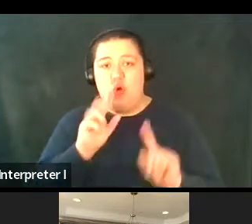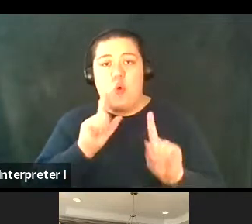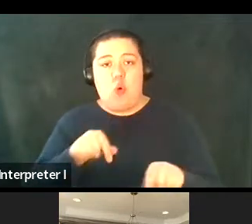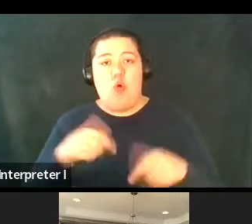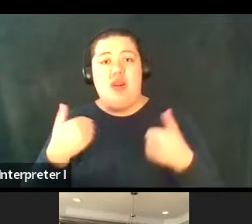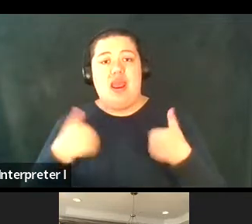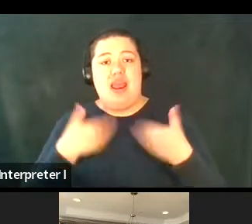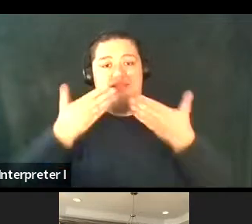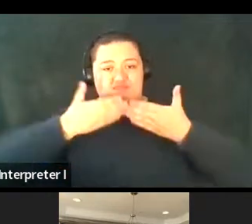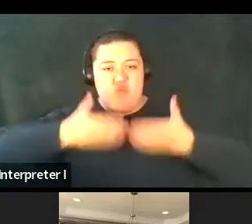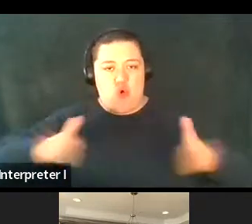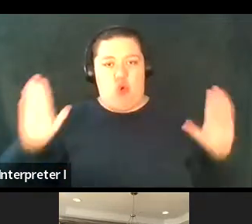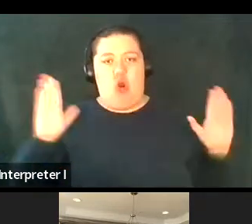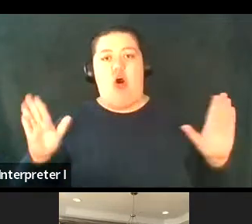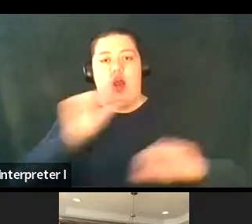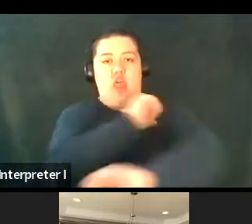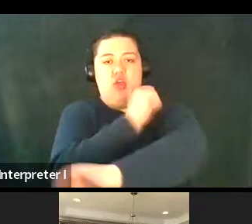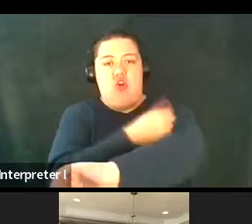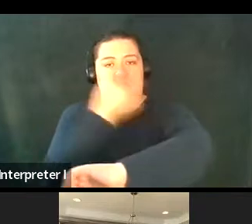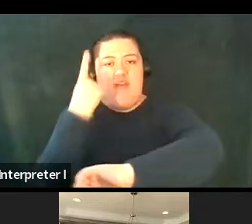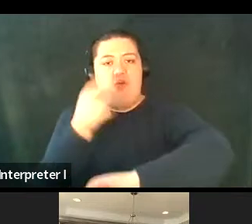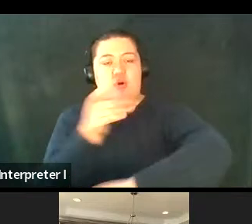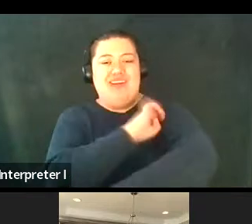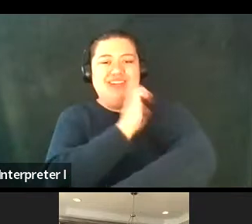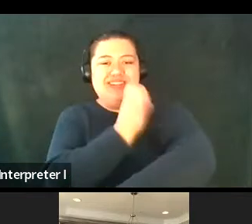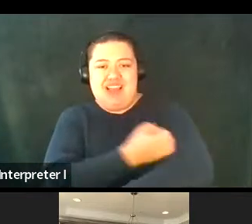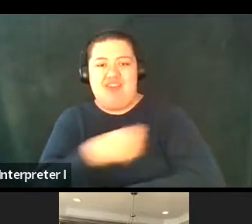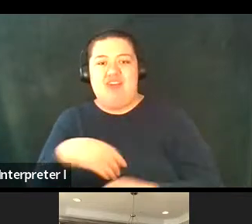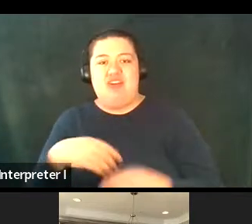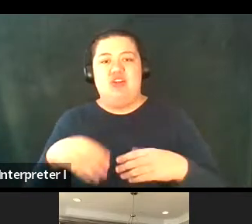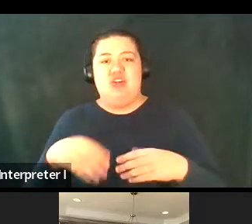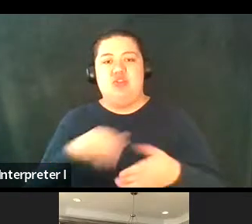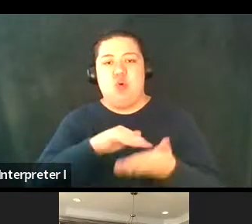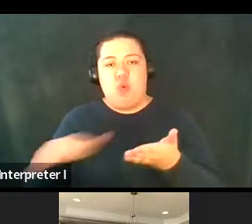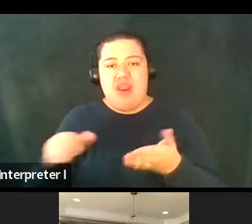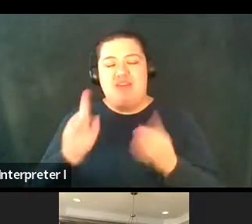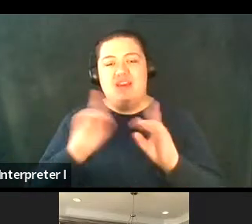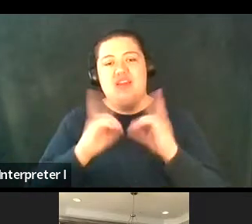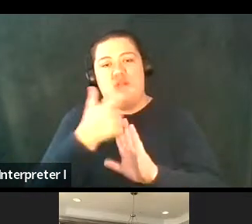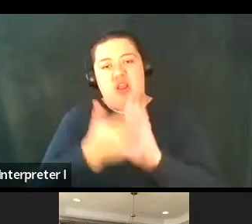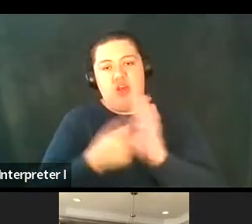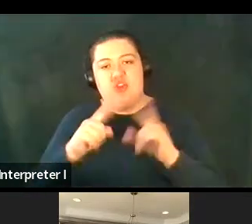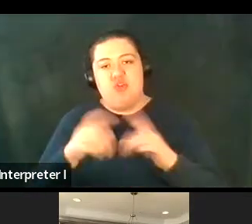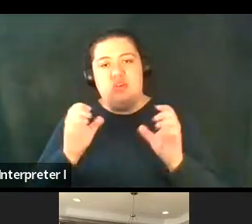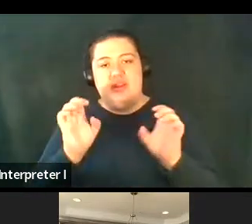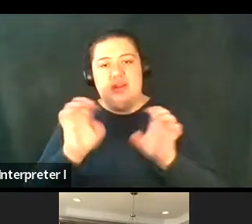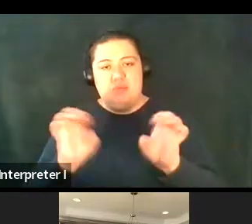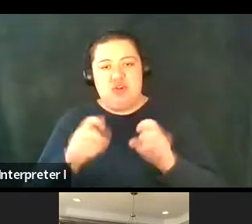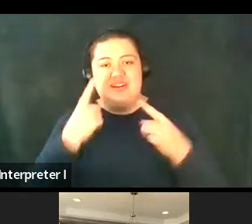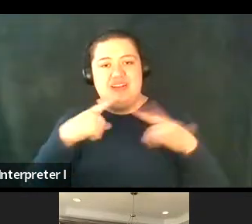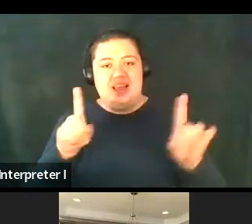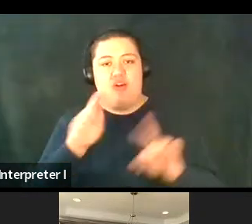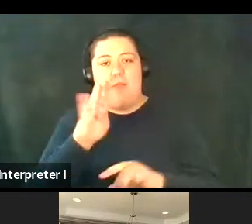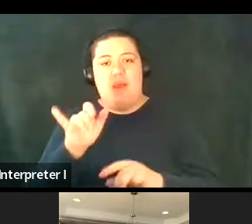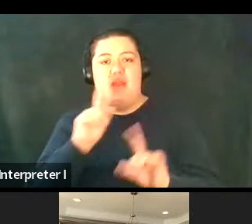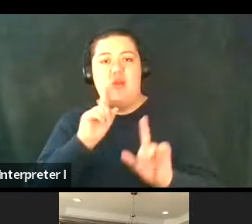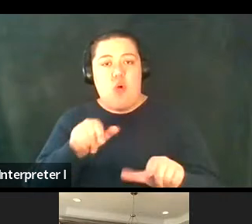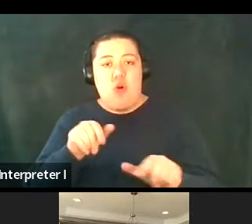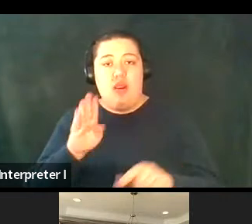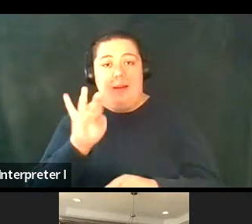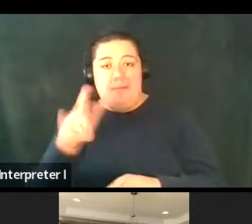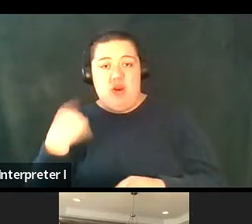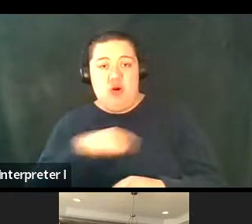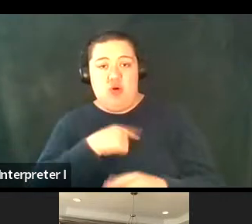broad authority for the executive to waive district laws to respond to the emergencies declared by the order. The bill that we